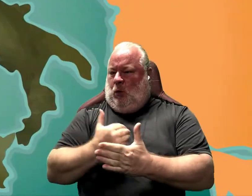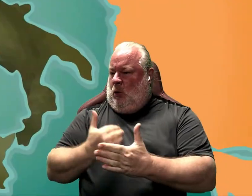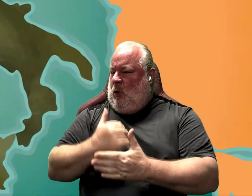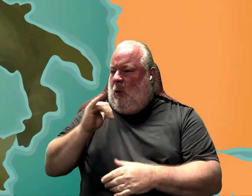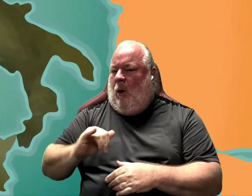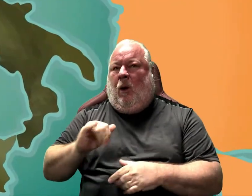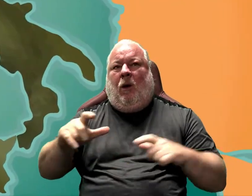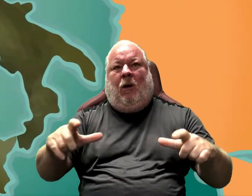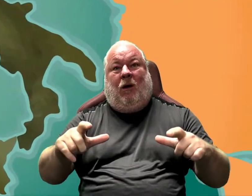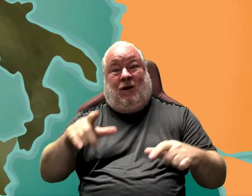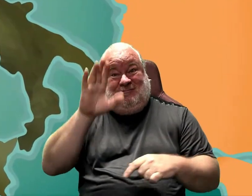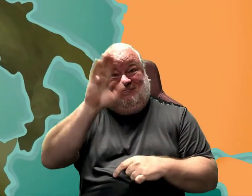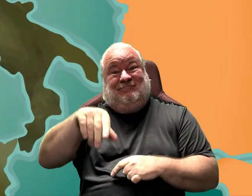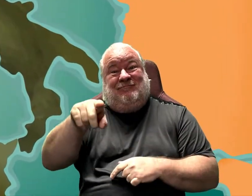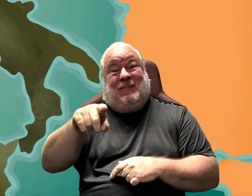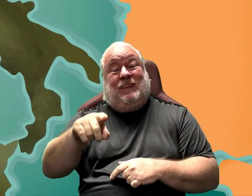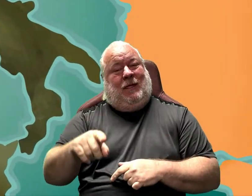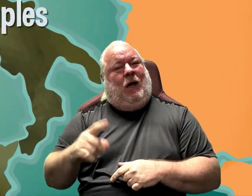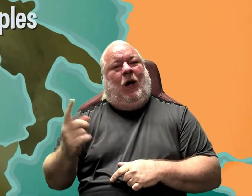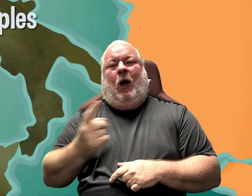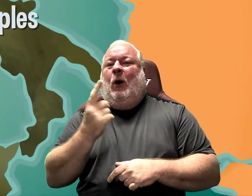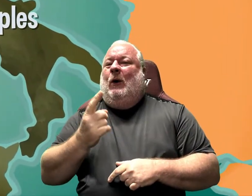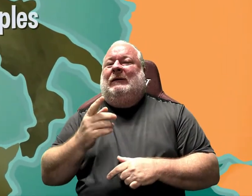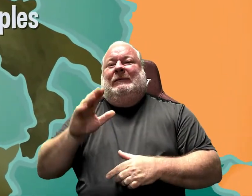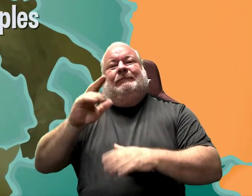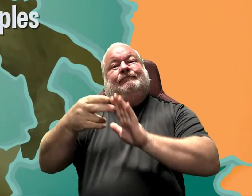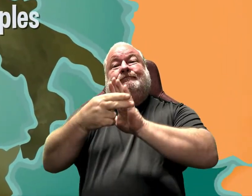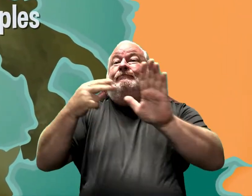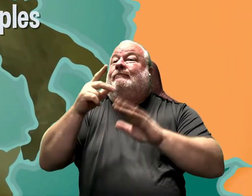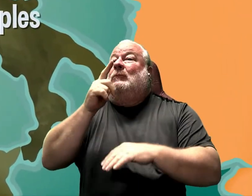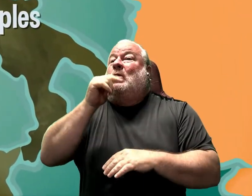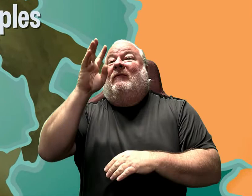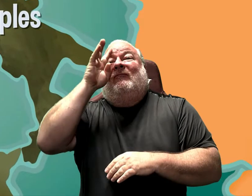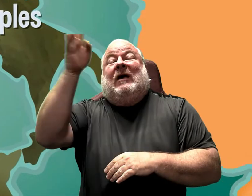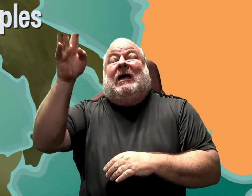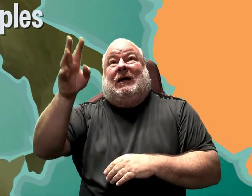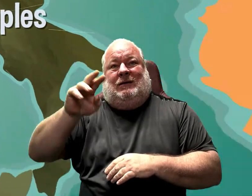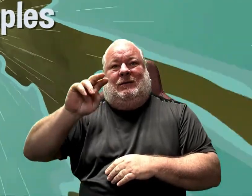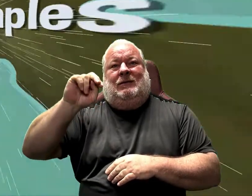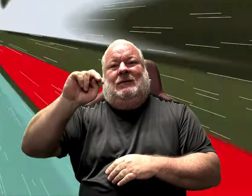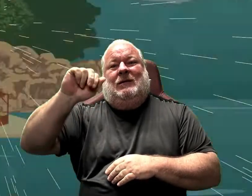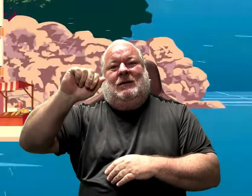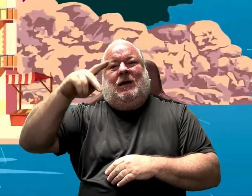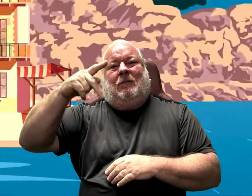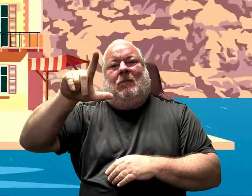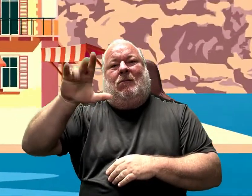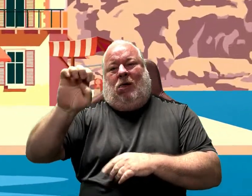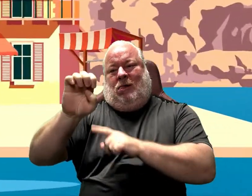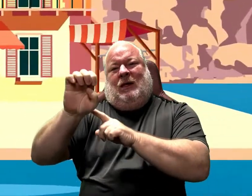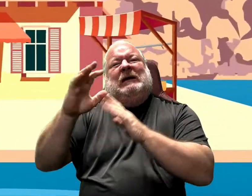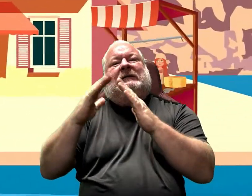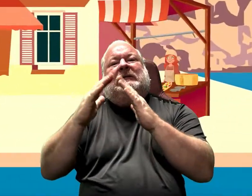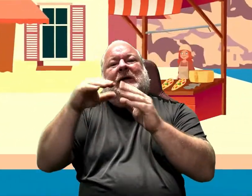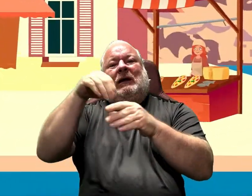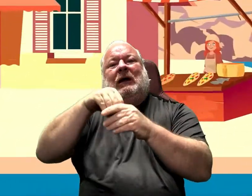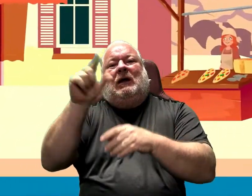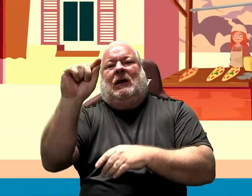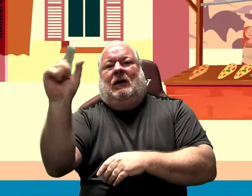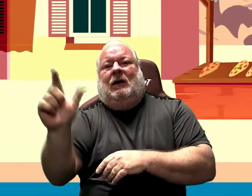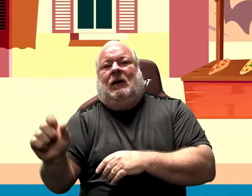That credit is traditionally given to the Italian city of Naples, where people have been eating pizzas since at least